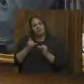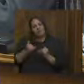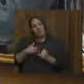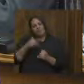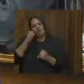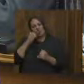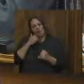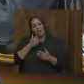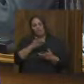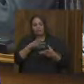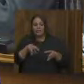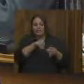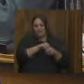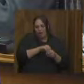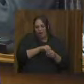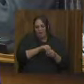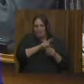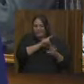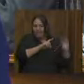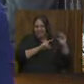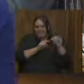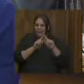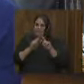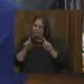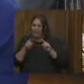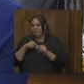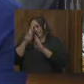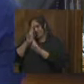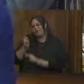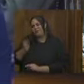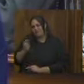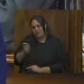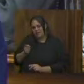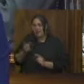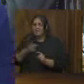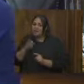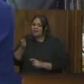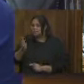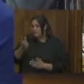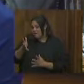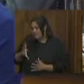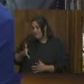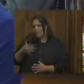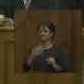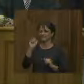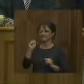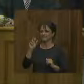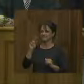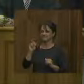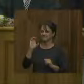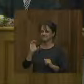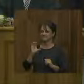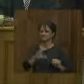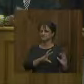it will be in an open vote. And that's not the issue to us. The issue is really that the message gets out to the people of